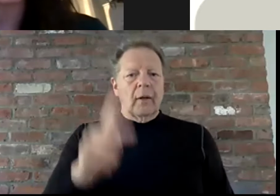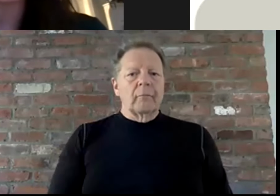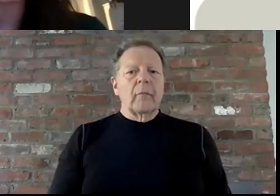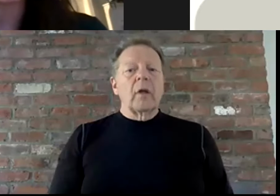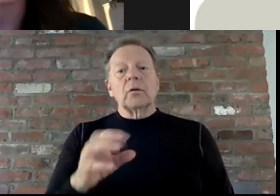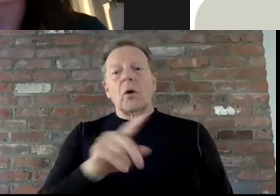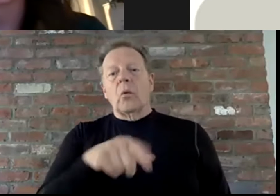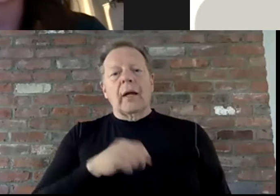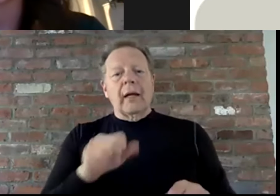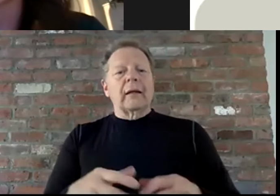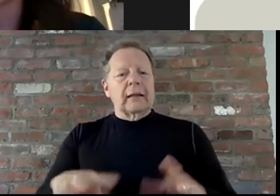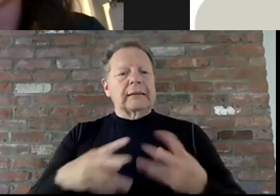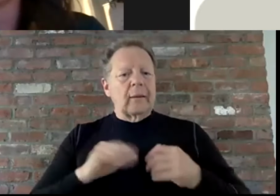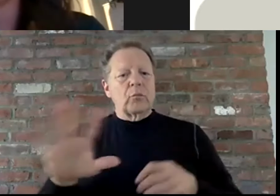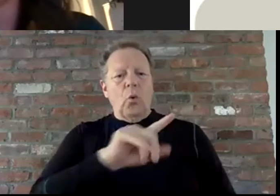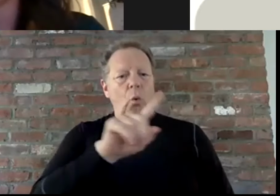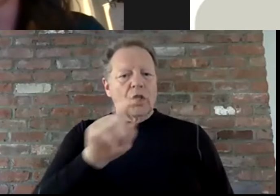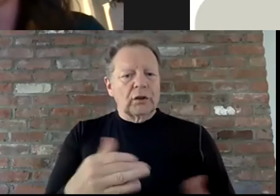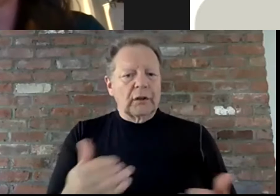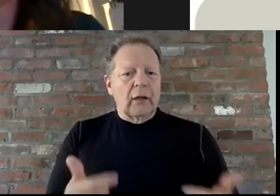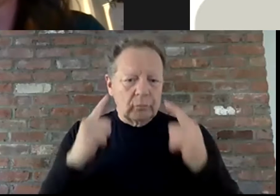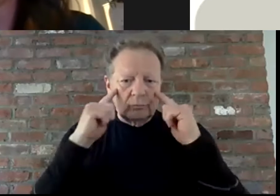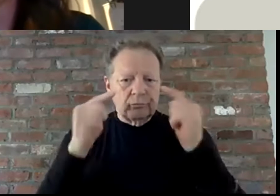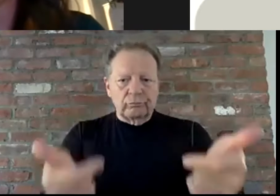So that we can take questions.